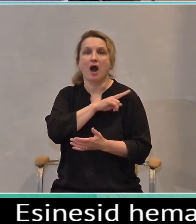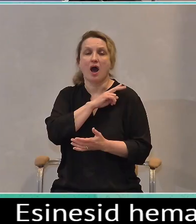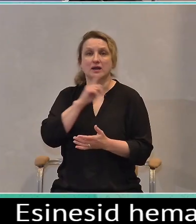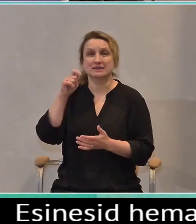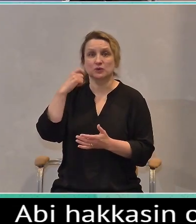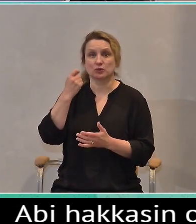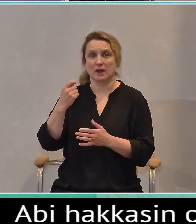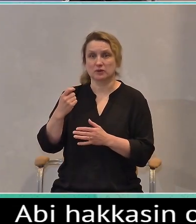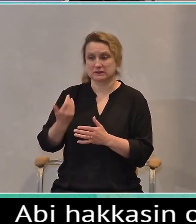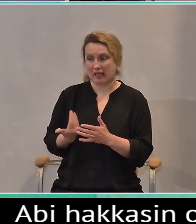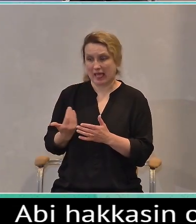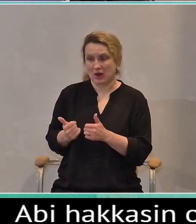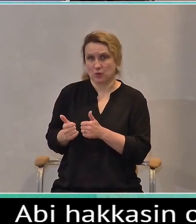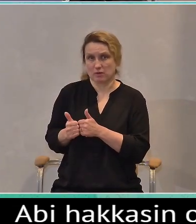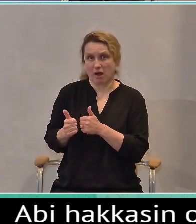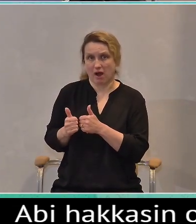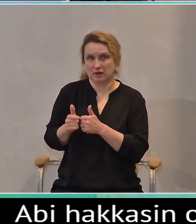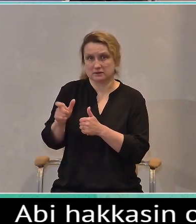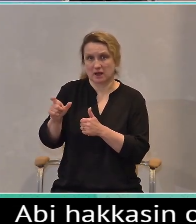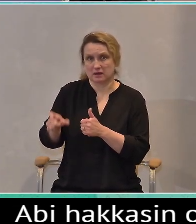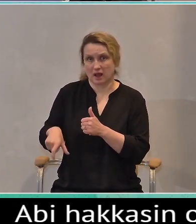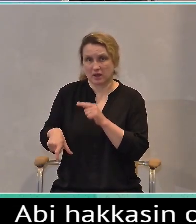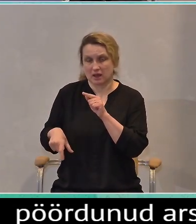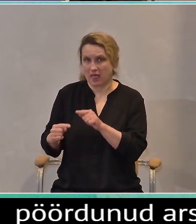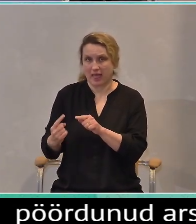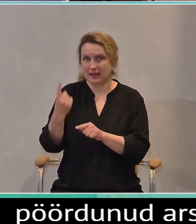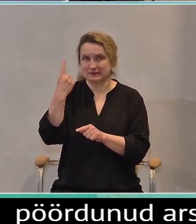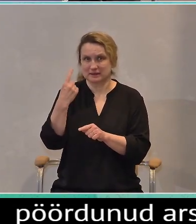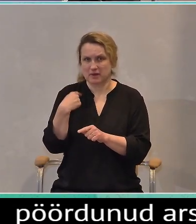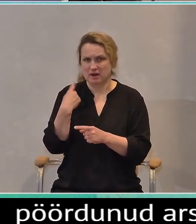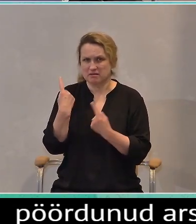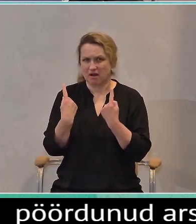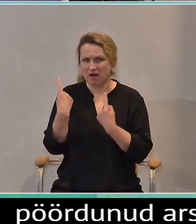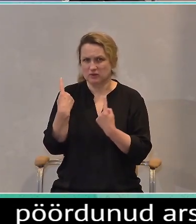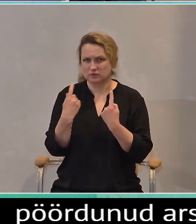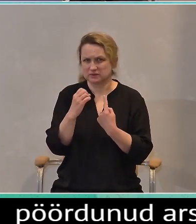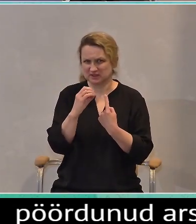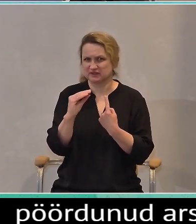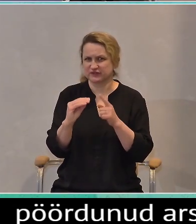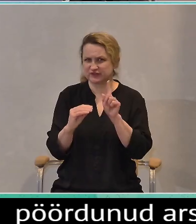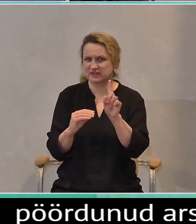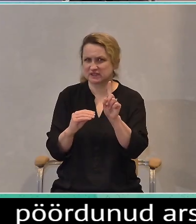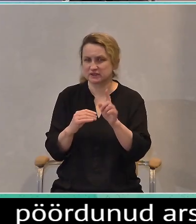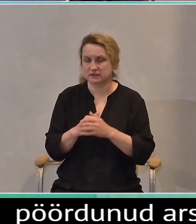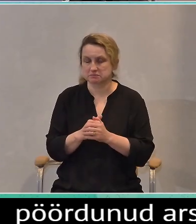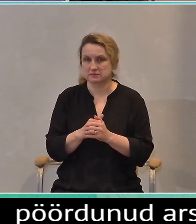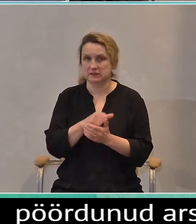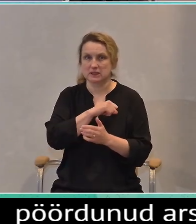anxiety. My partner back then, who was a medical student, who started